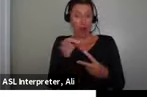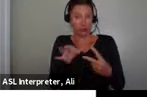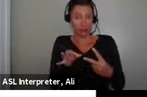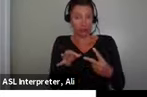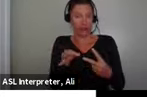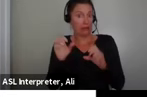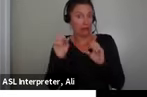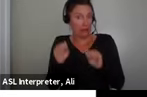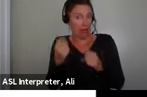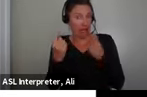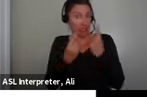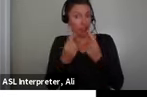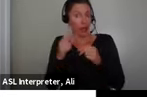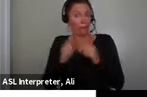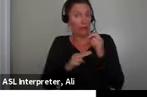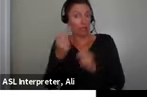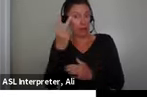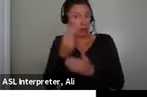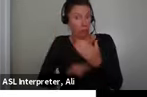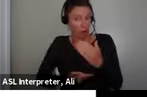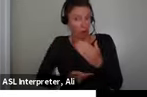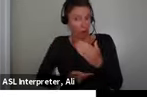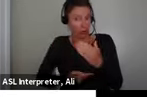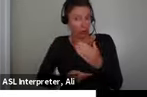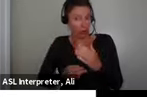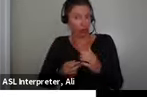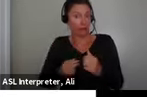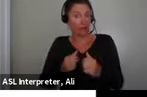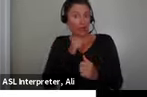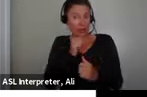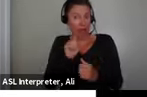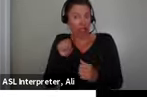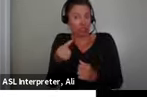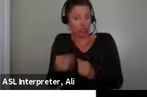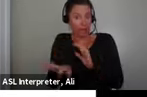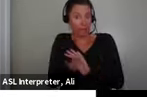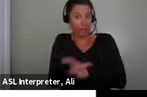being considered, to both be built together rather than just one?